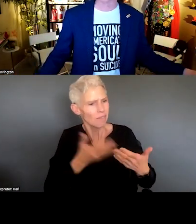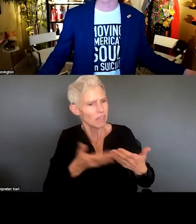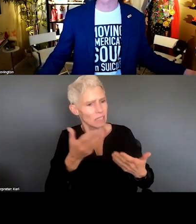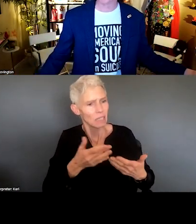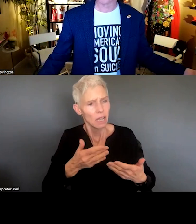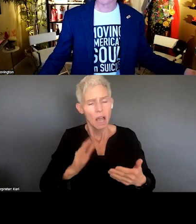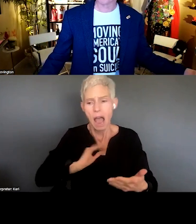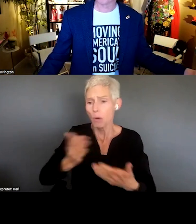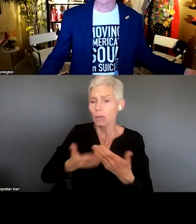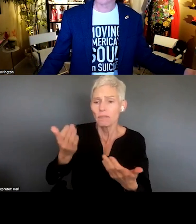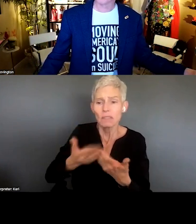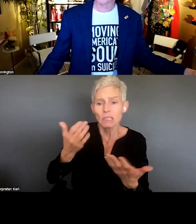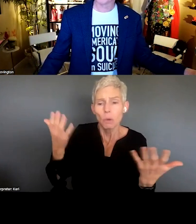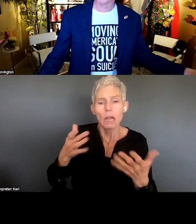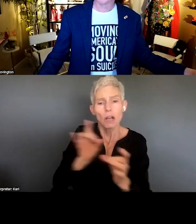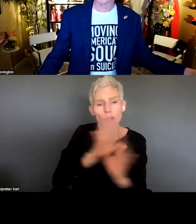no schedule.